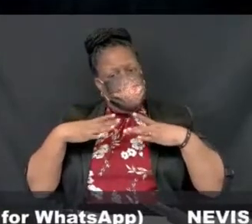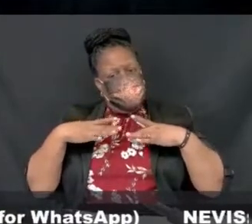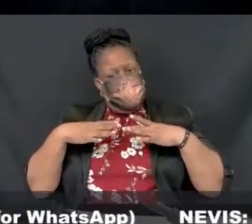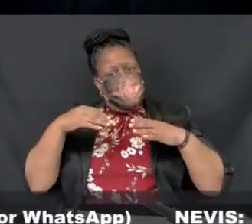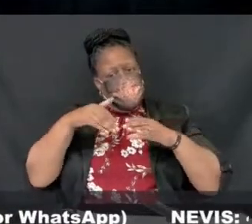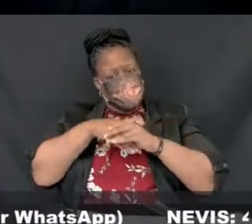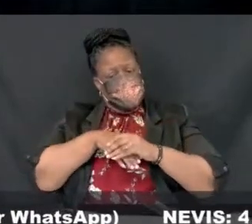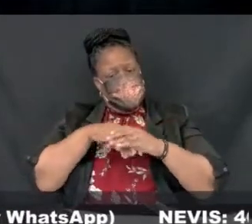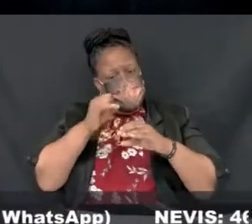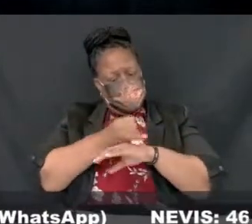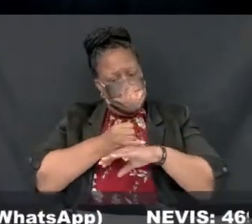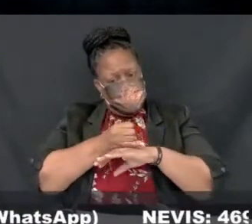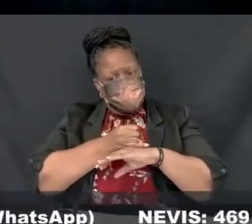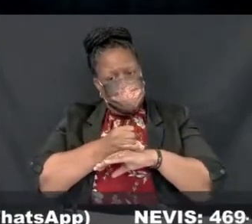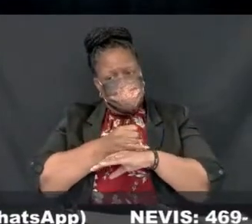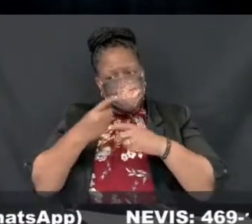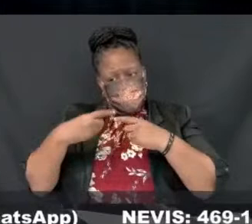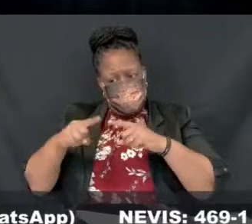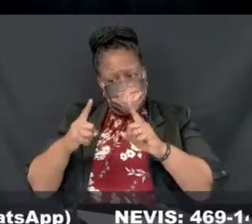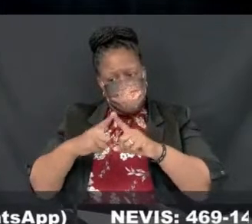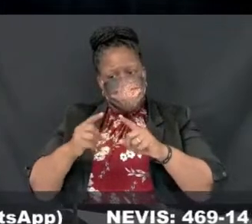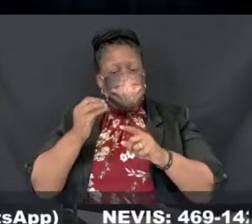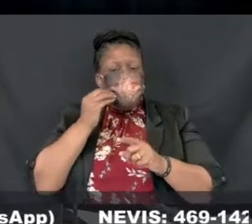just enforce them on it. It was a